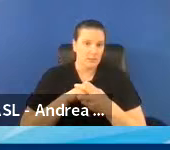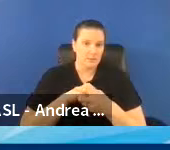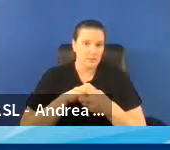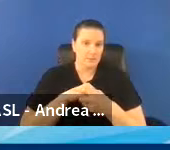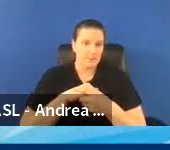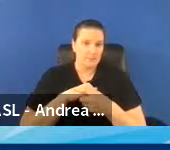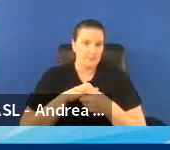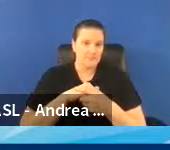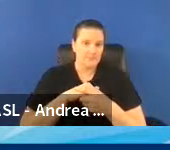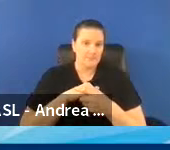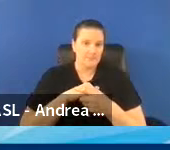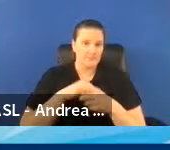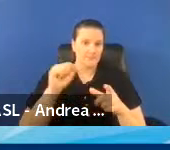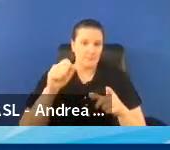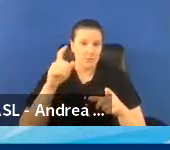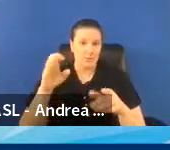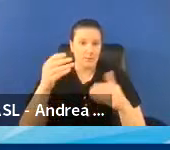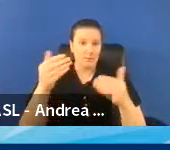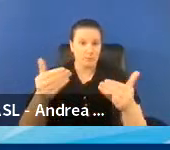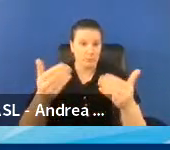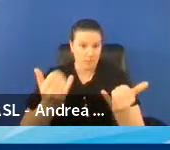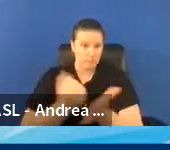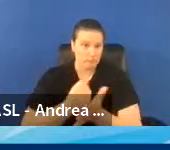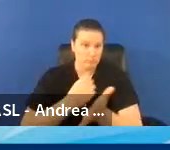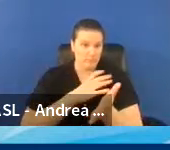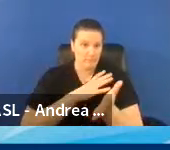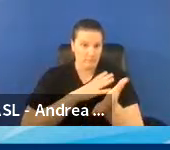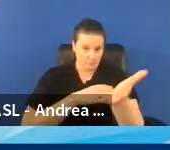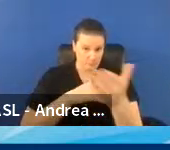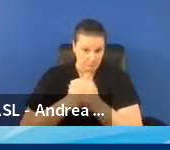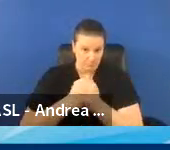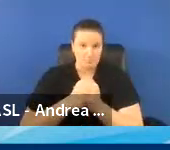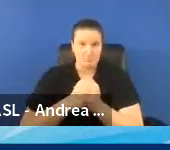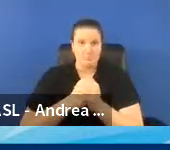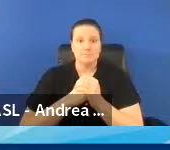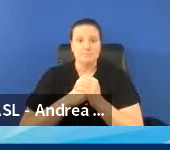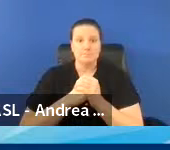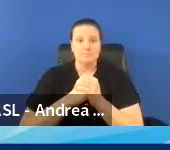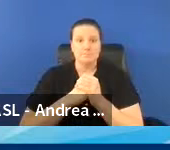If Salome wants to respond now, I'm fine with that.